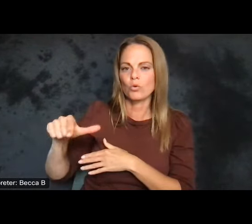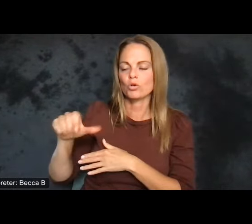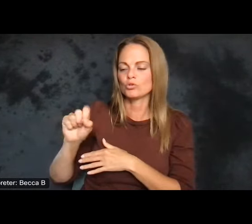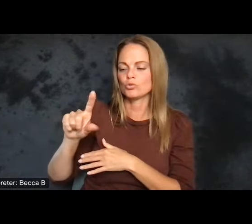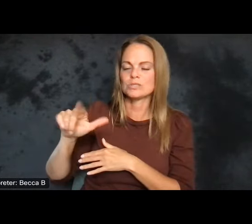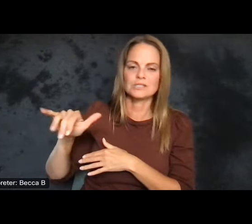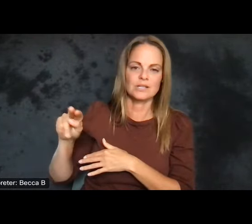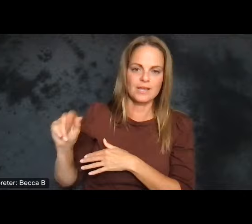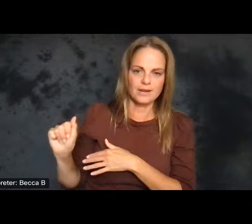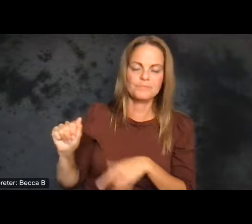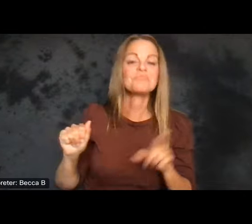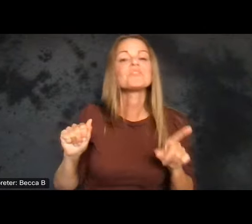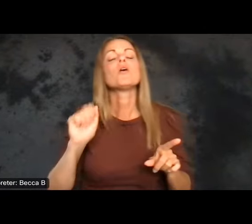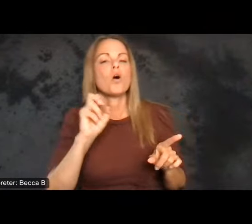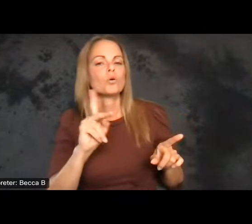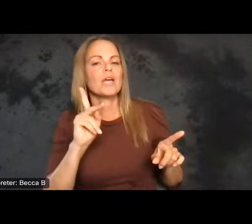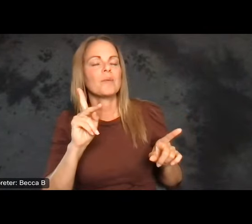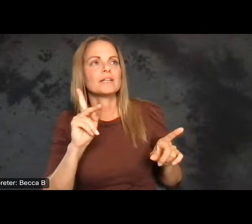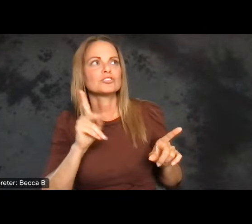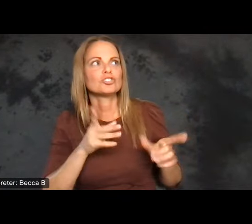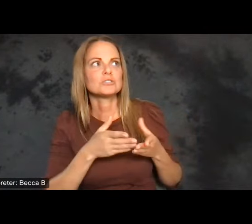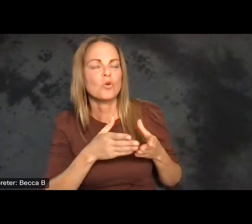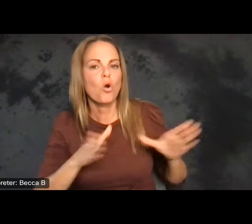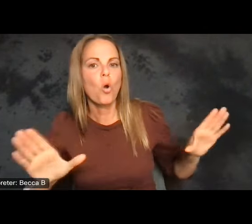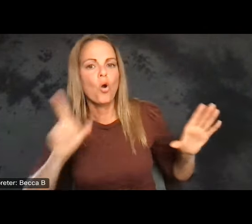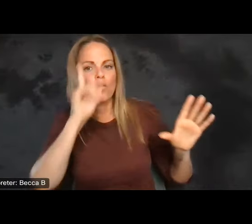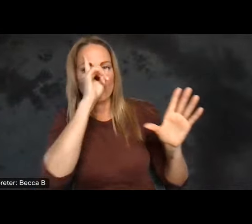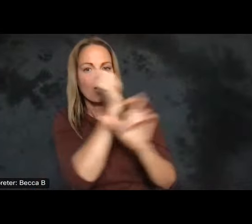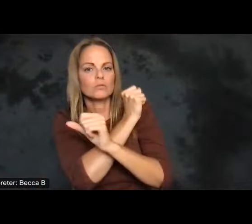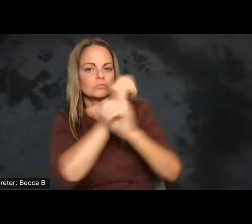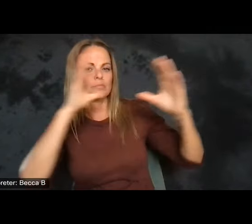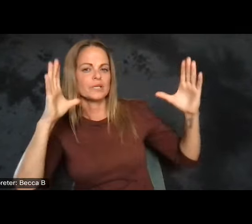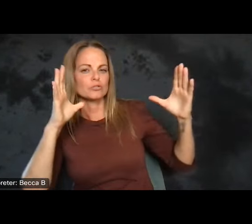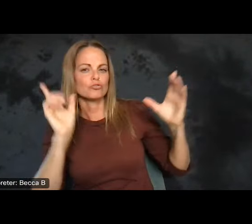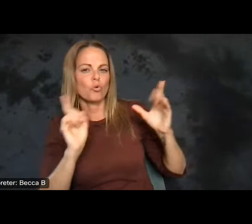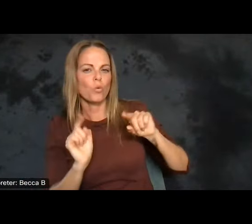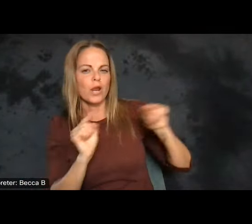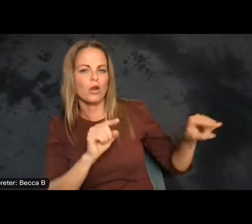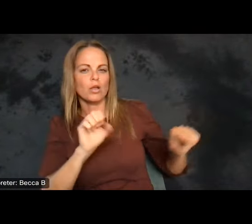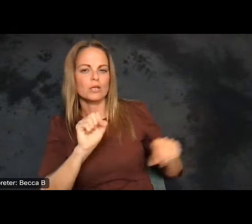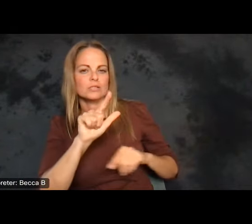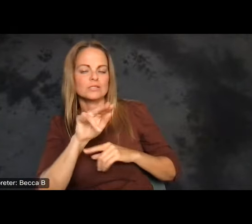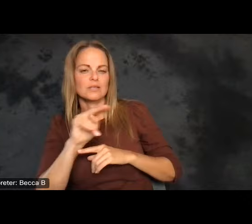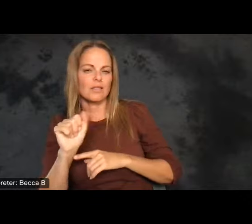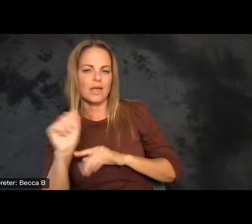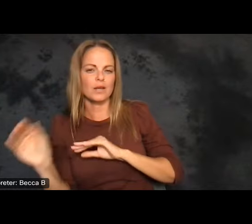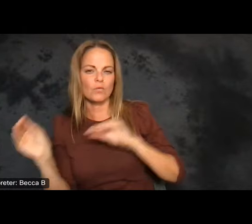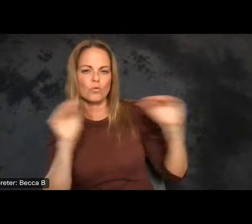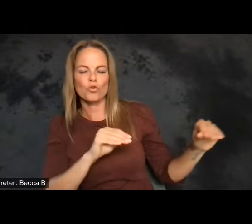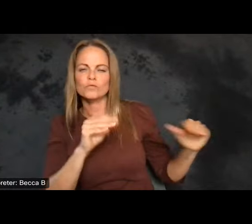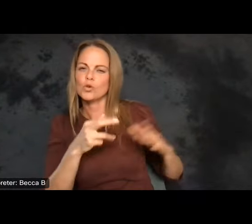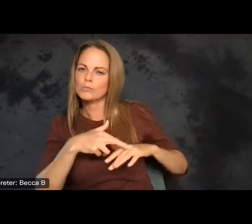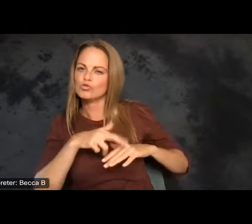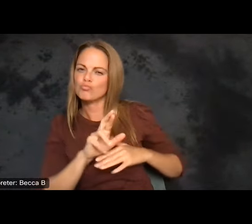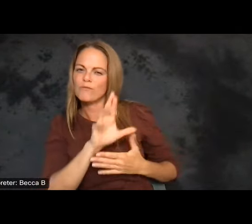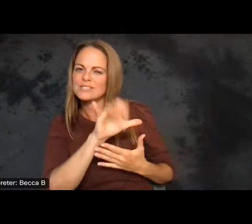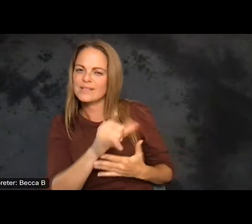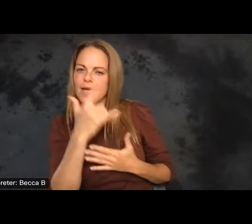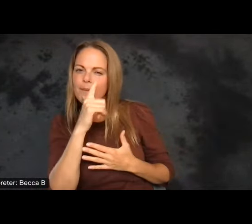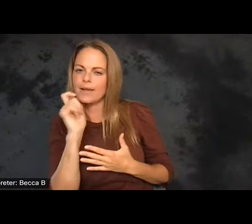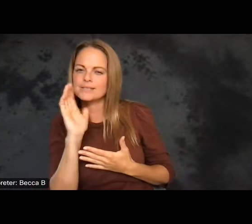But for the overall picture where you would go in Salina. So and I'm just making reference to that because it seemed like